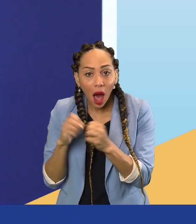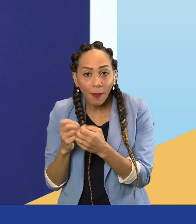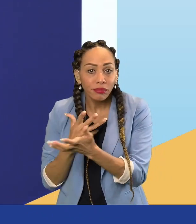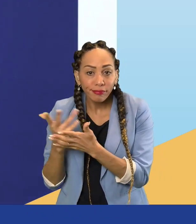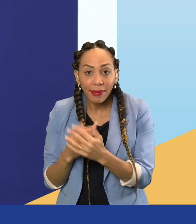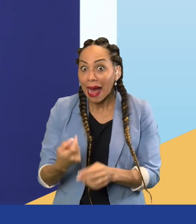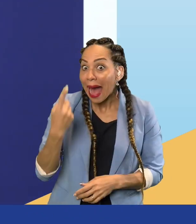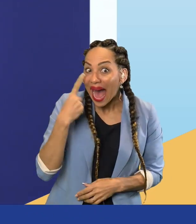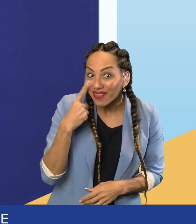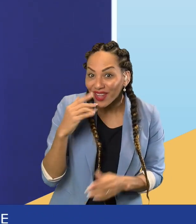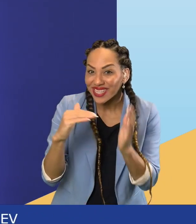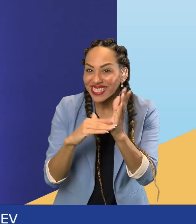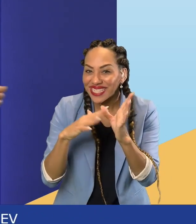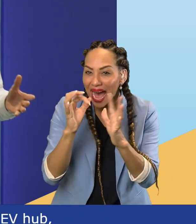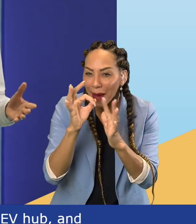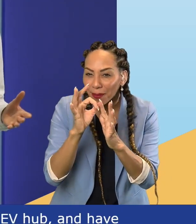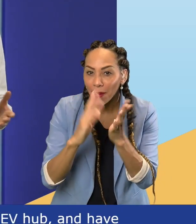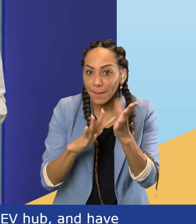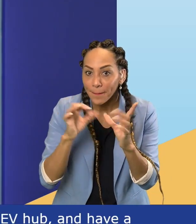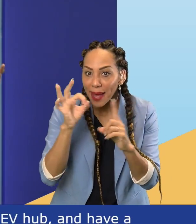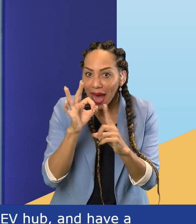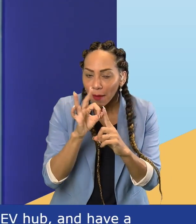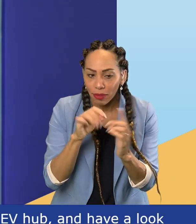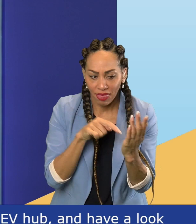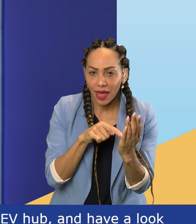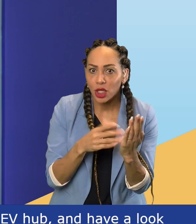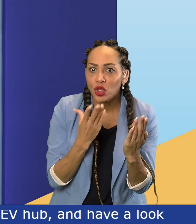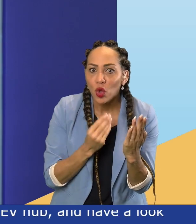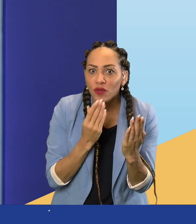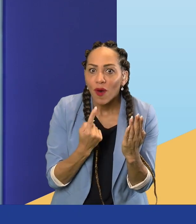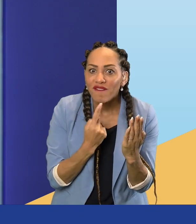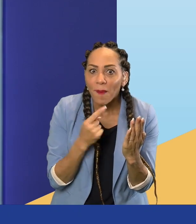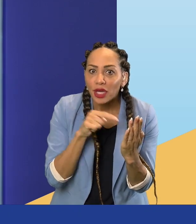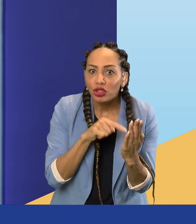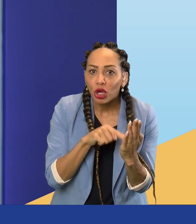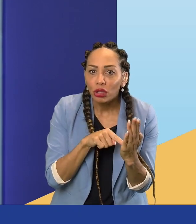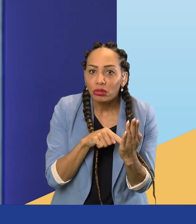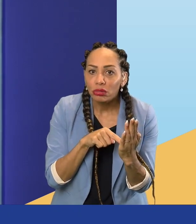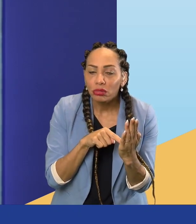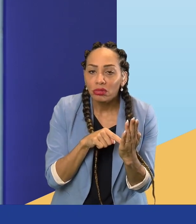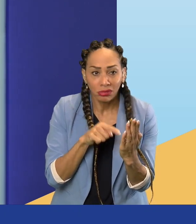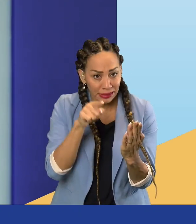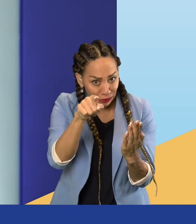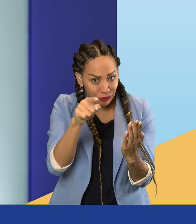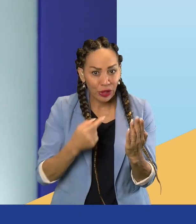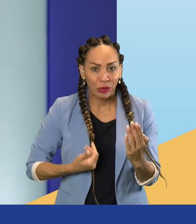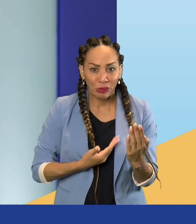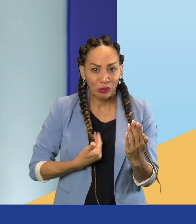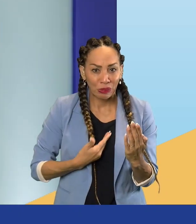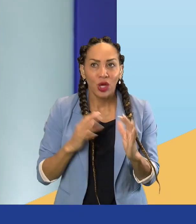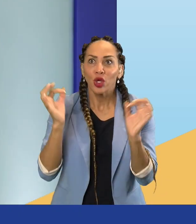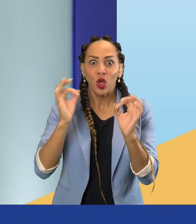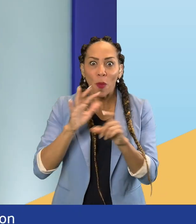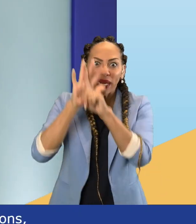it's a great online resource. And if you've got any questions or any uncertainty, no one's pushing EV, but I genuinely think it can